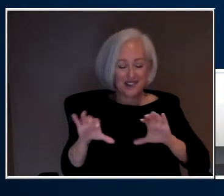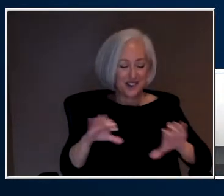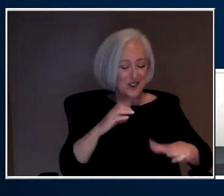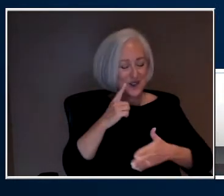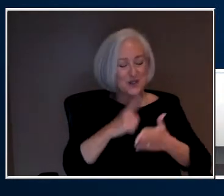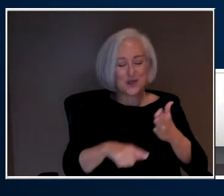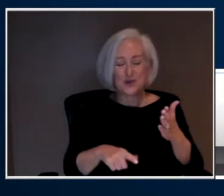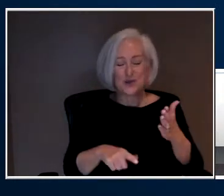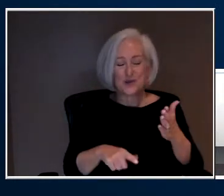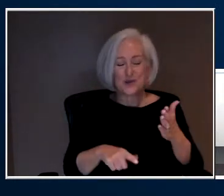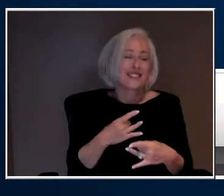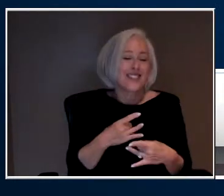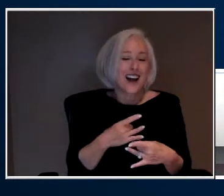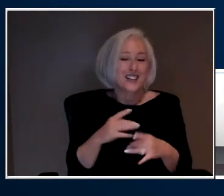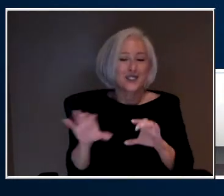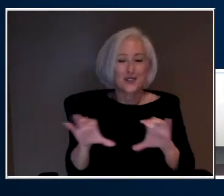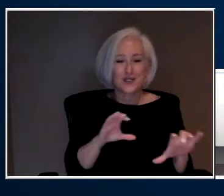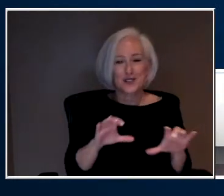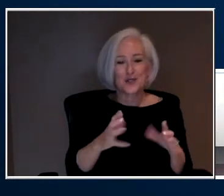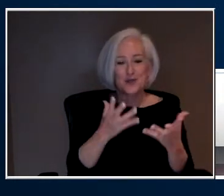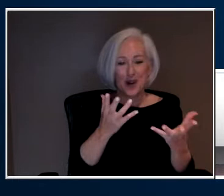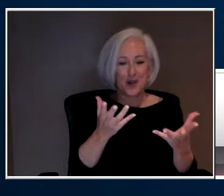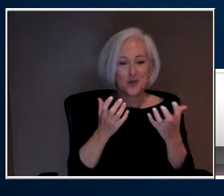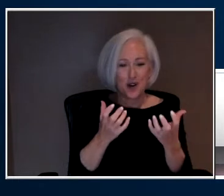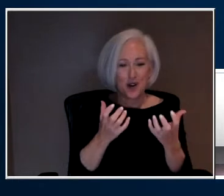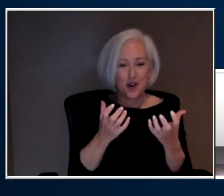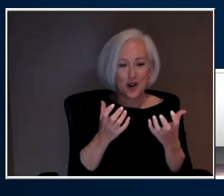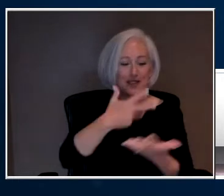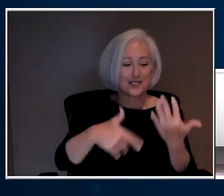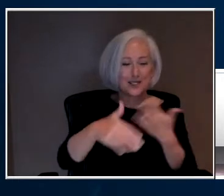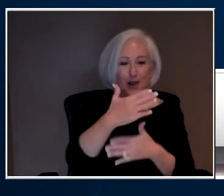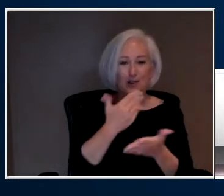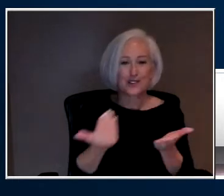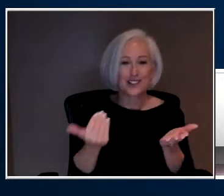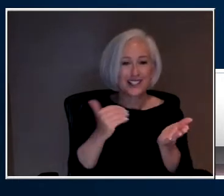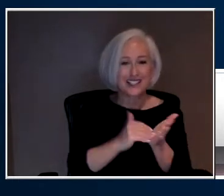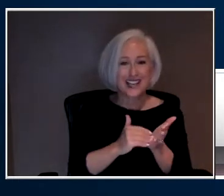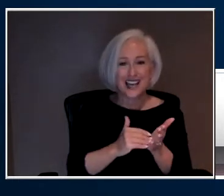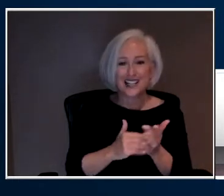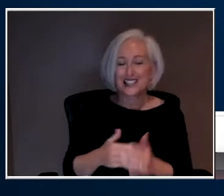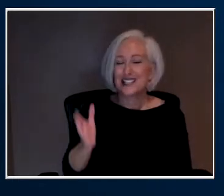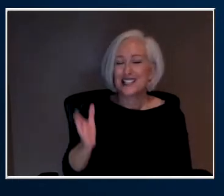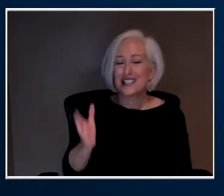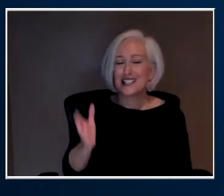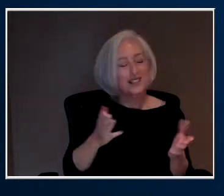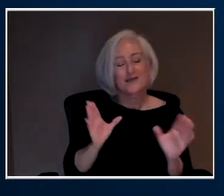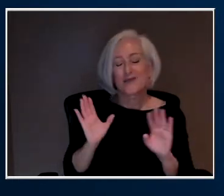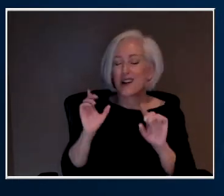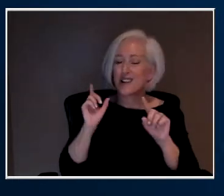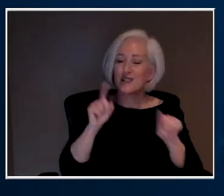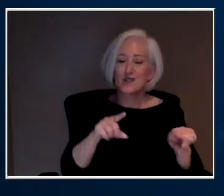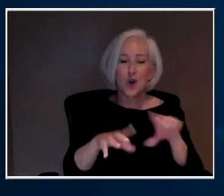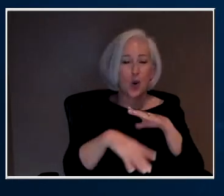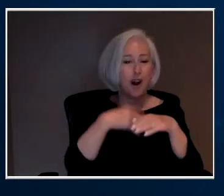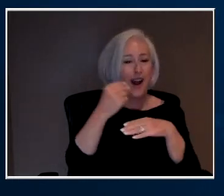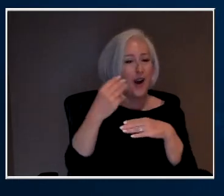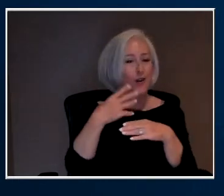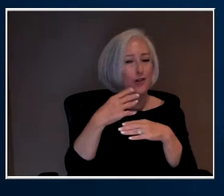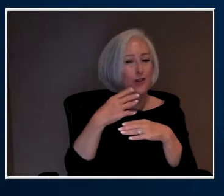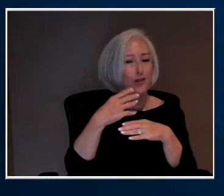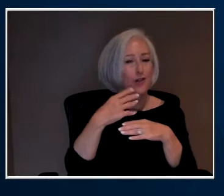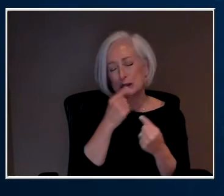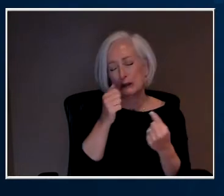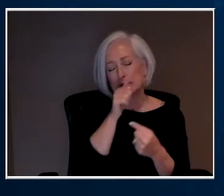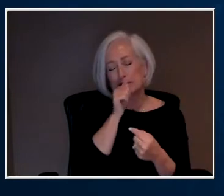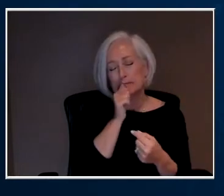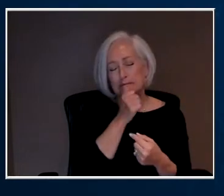I like to do and want to do, to be social. I couldn't even go out sometimes because it hurt so bad, or I'd go out and